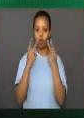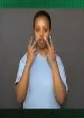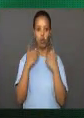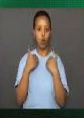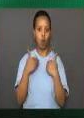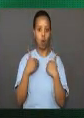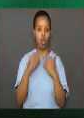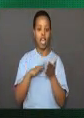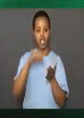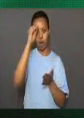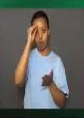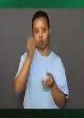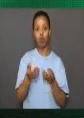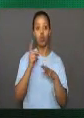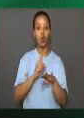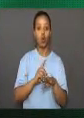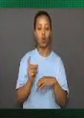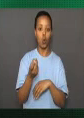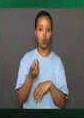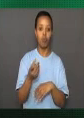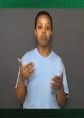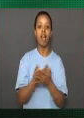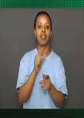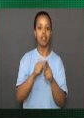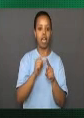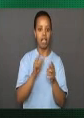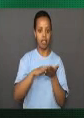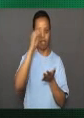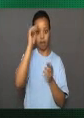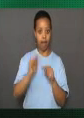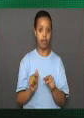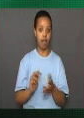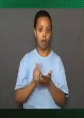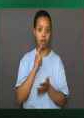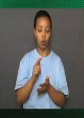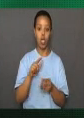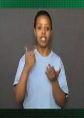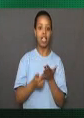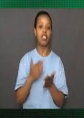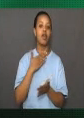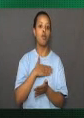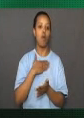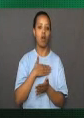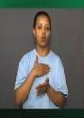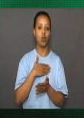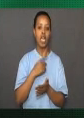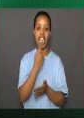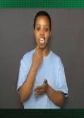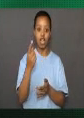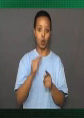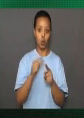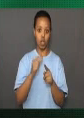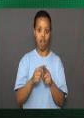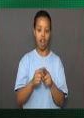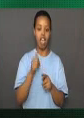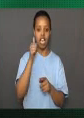We have learned a number of new vocabulary words. Please match each term to